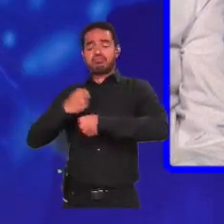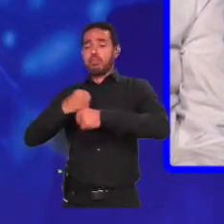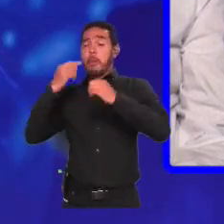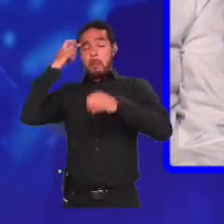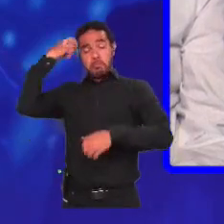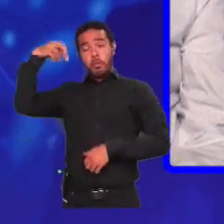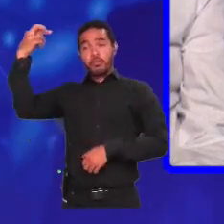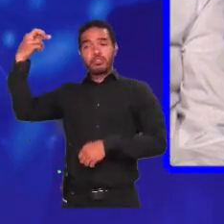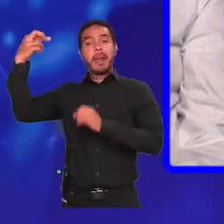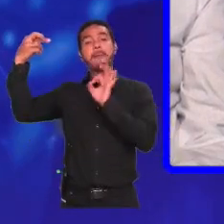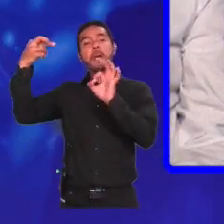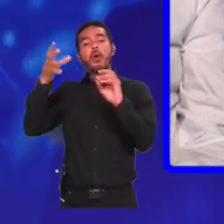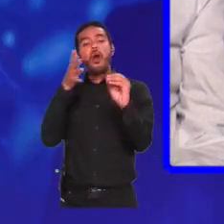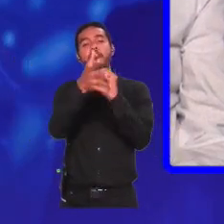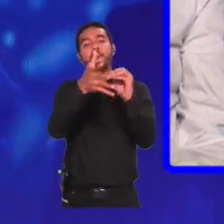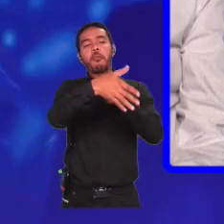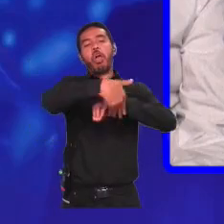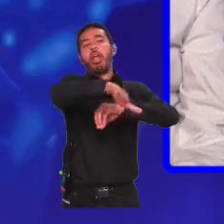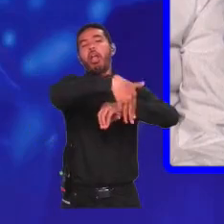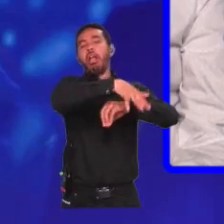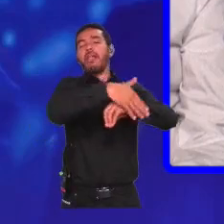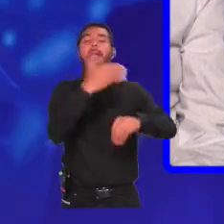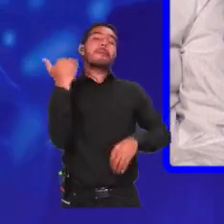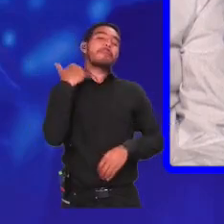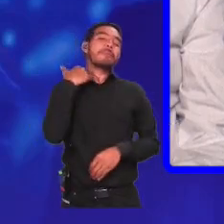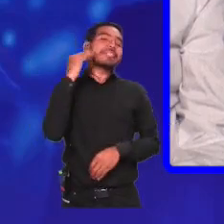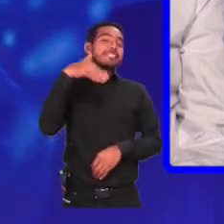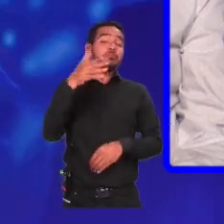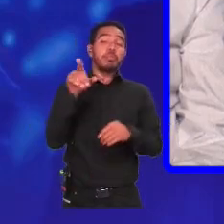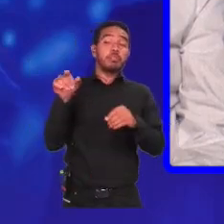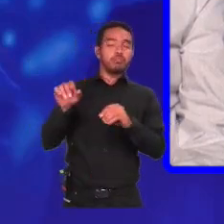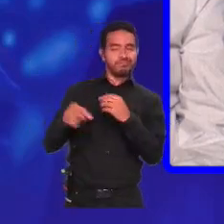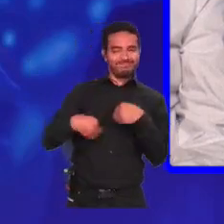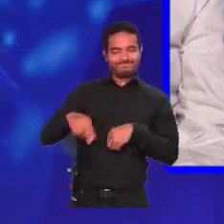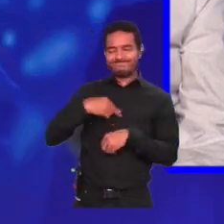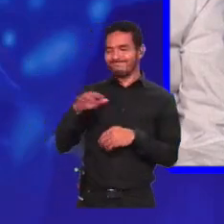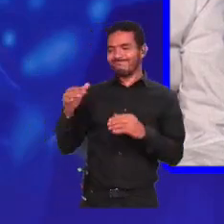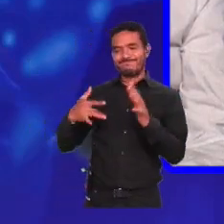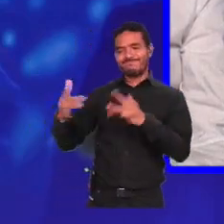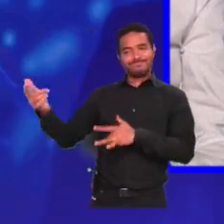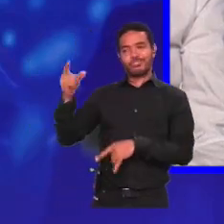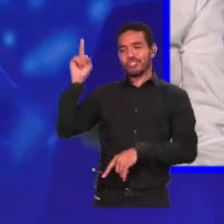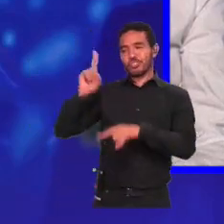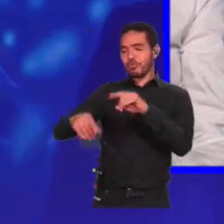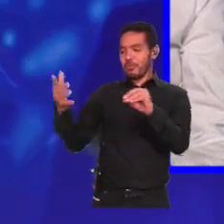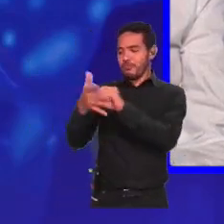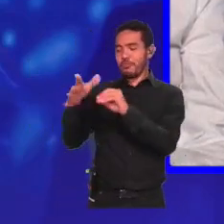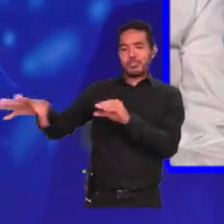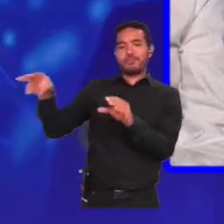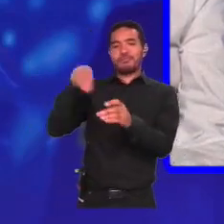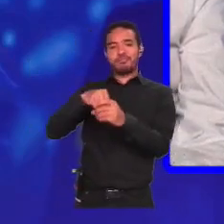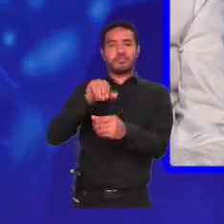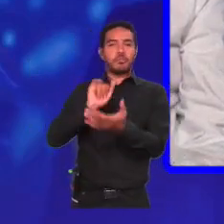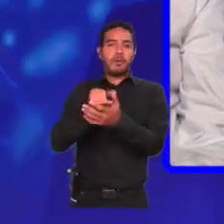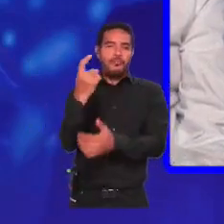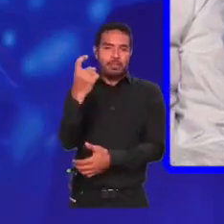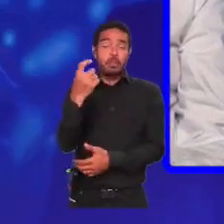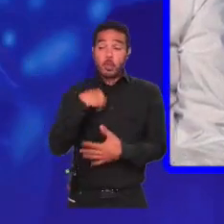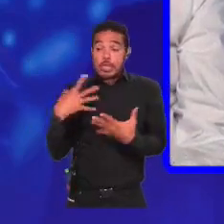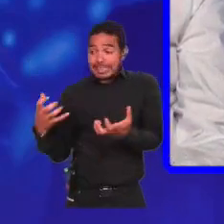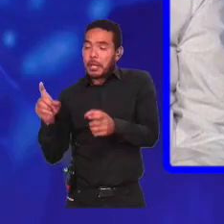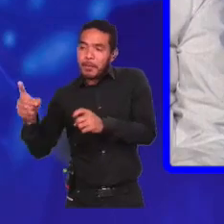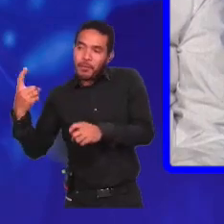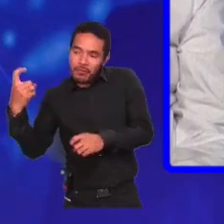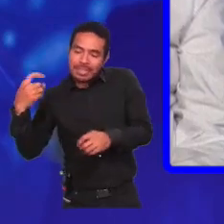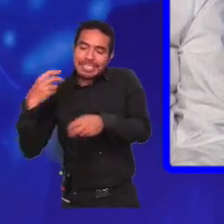that information, it's going to be hard for us to find a way to work with you as much as we may want to,